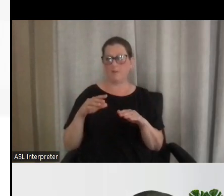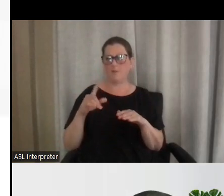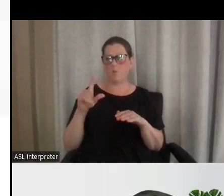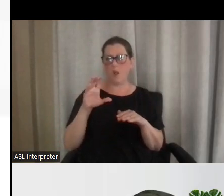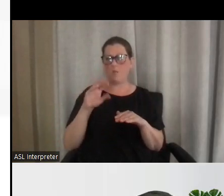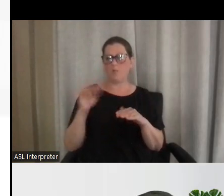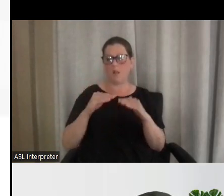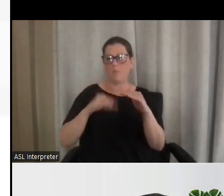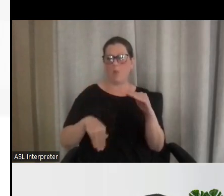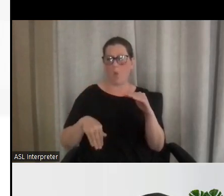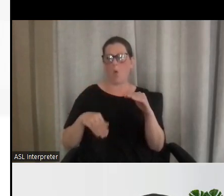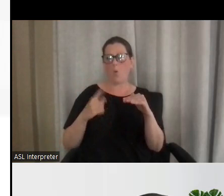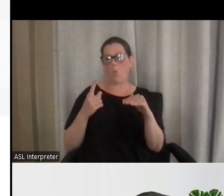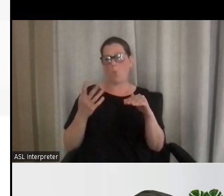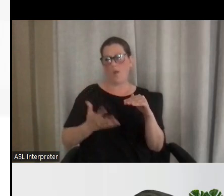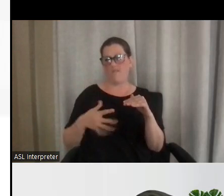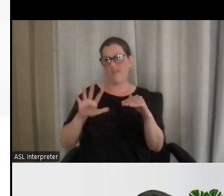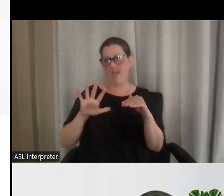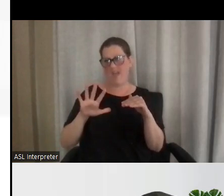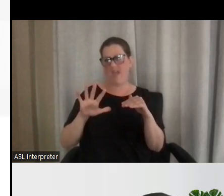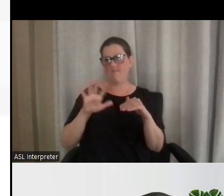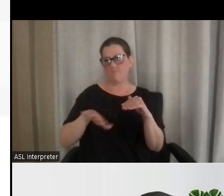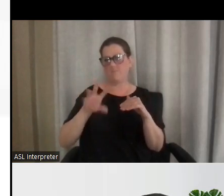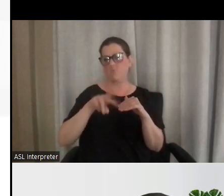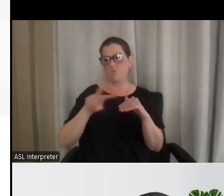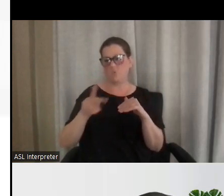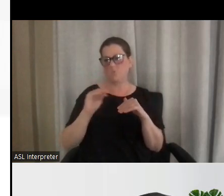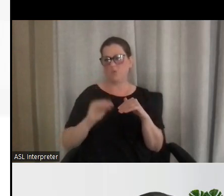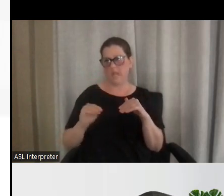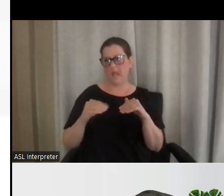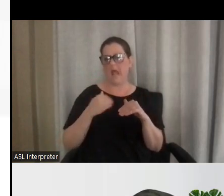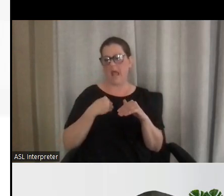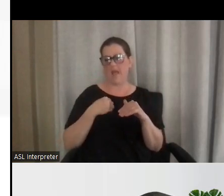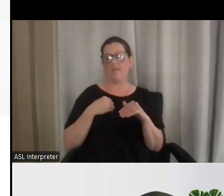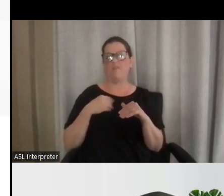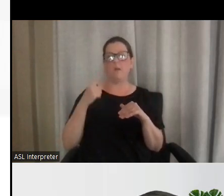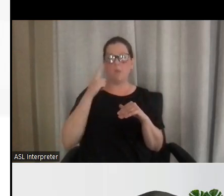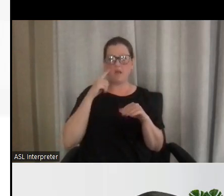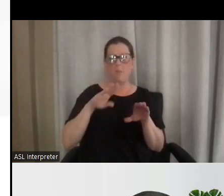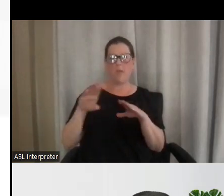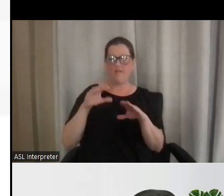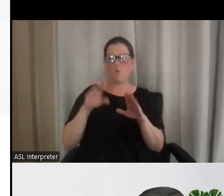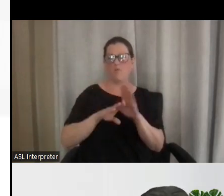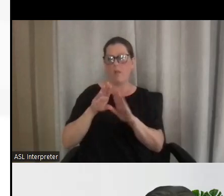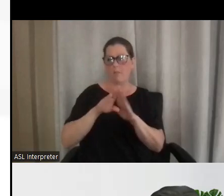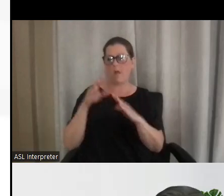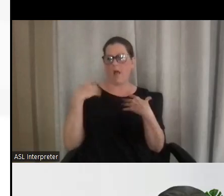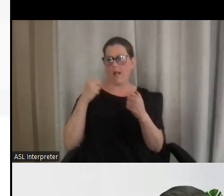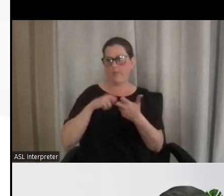poverty line, 1 in 5, or approximately 22%, have a mental, behavioral, or developmental health disorder.